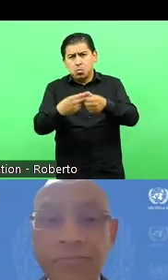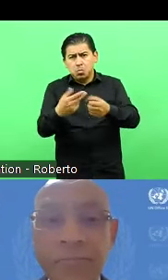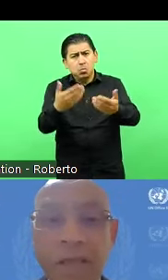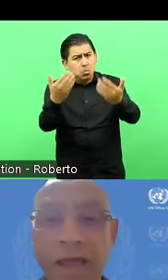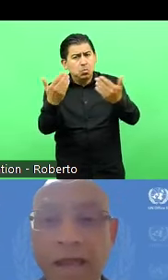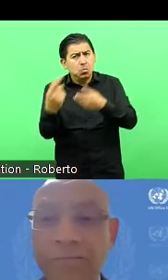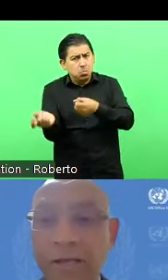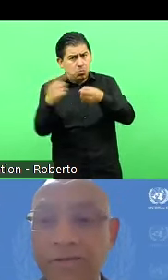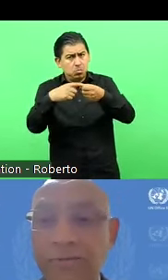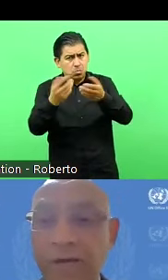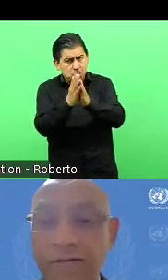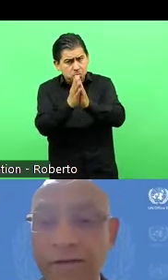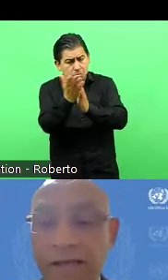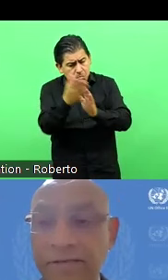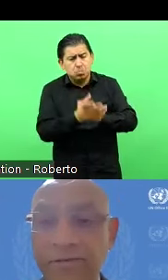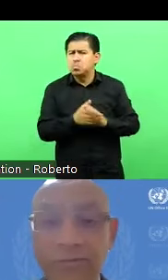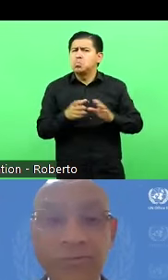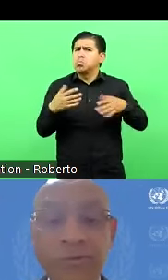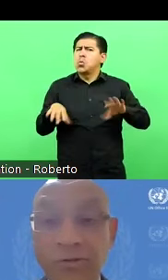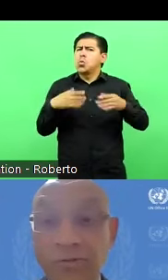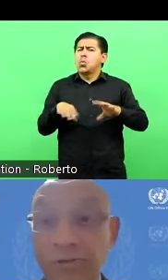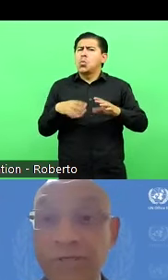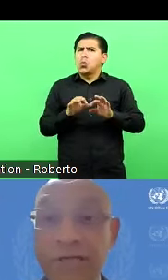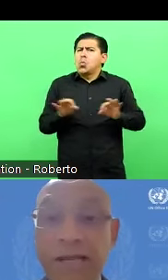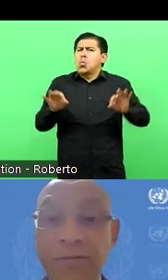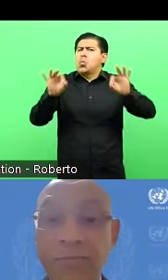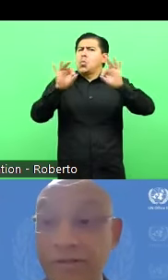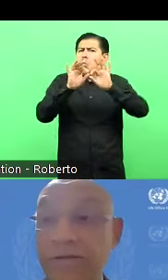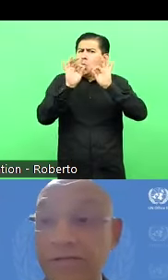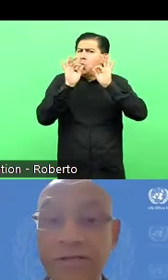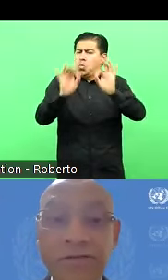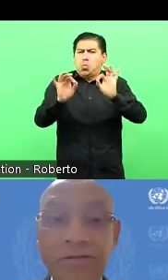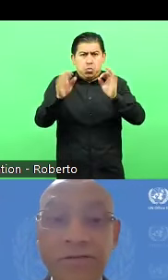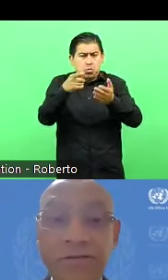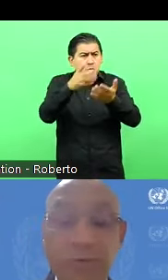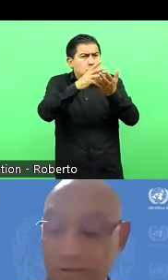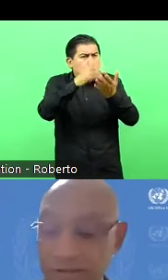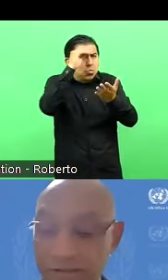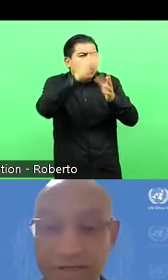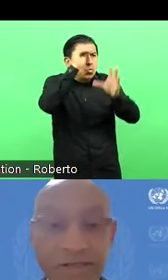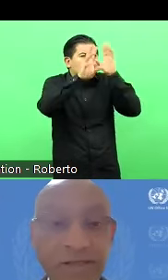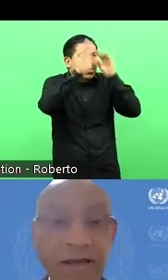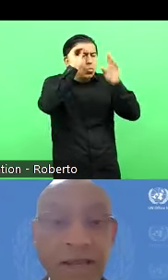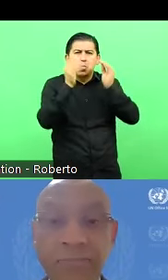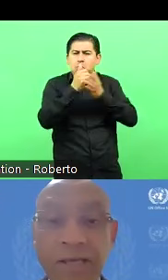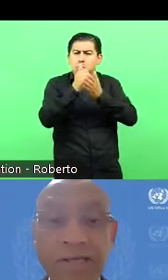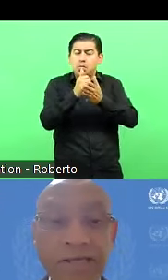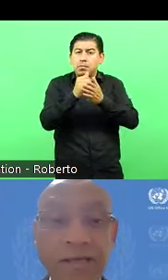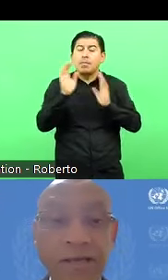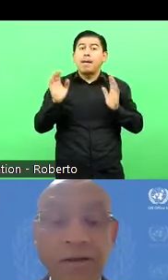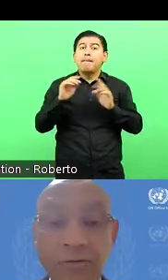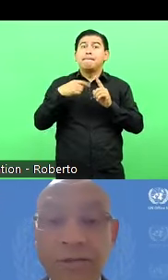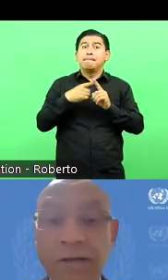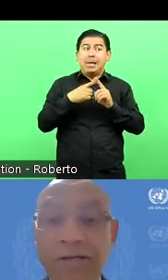structures. And plus you get access to the tools which can help you in the 3 stages. So these are what the 3 stages are: A, B, and